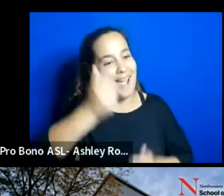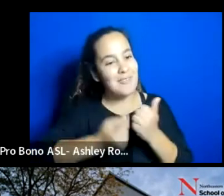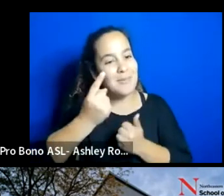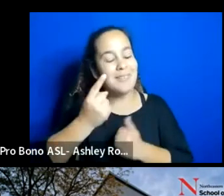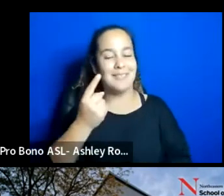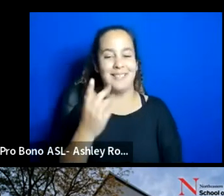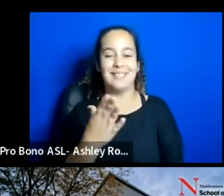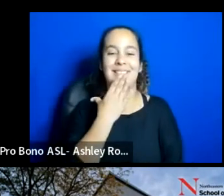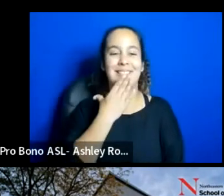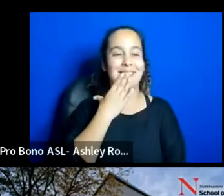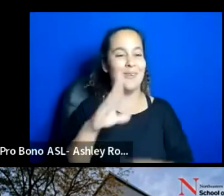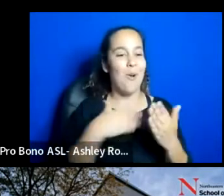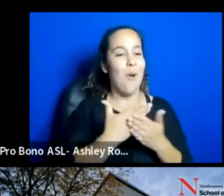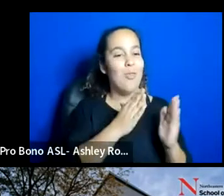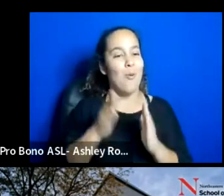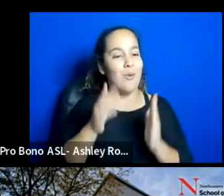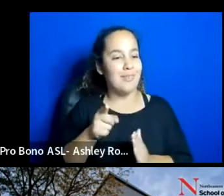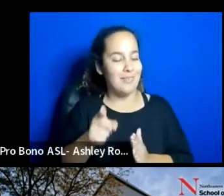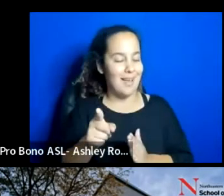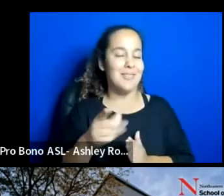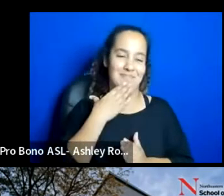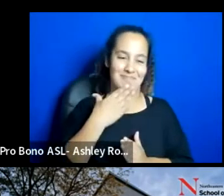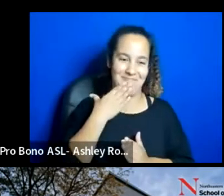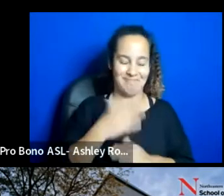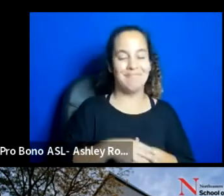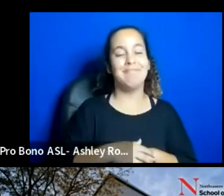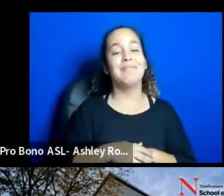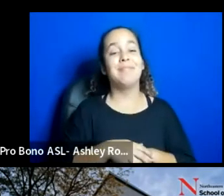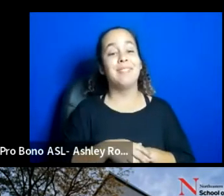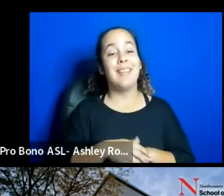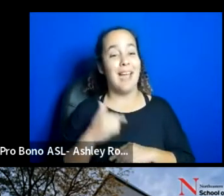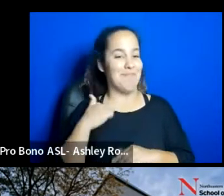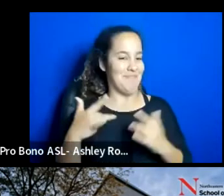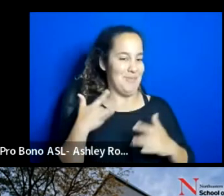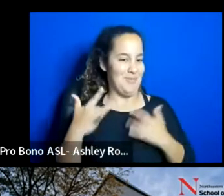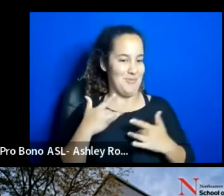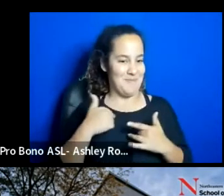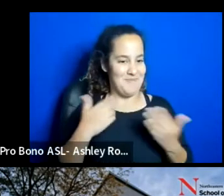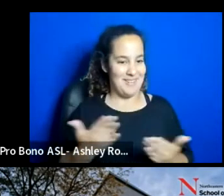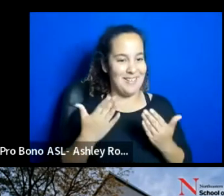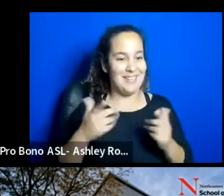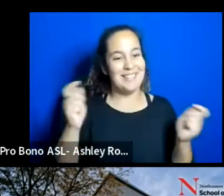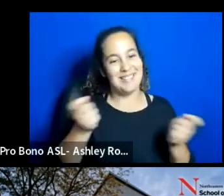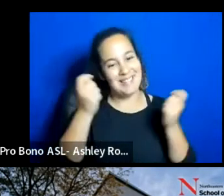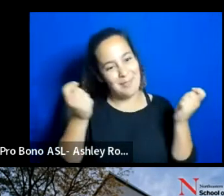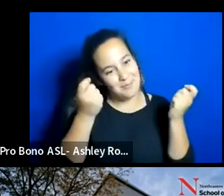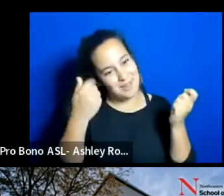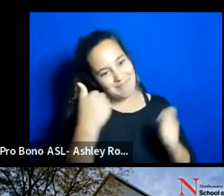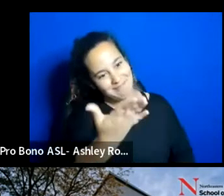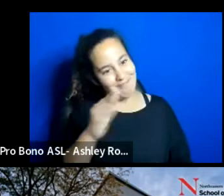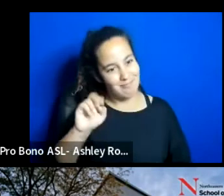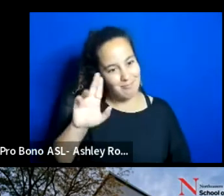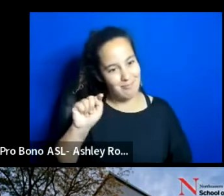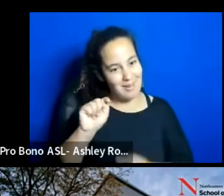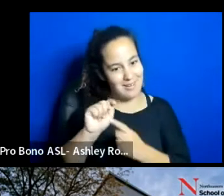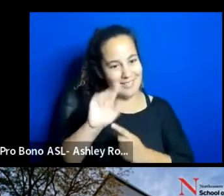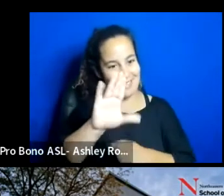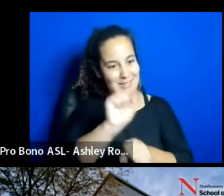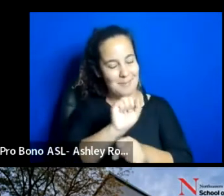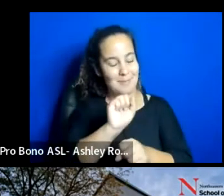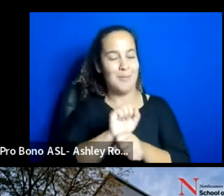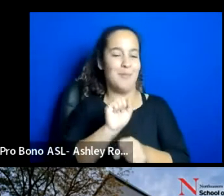to all the organizers of this wonderful event today. And I'm so thrilled to be here celebrating the publication of Brent's